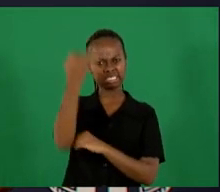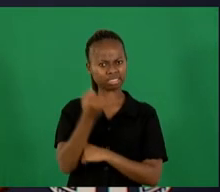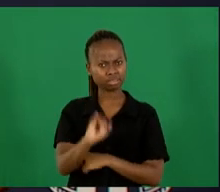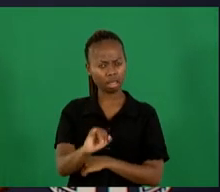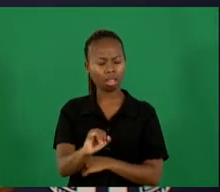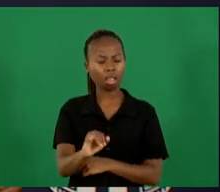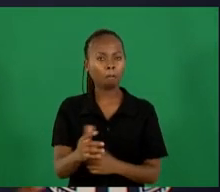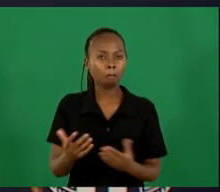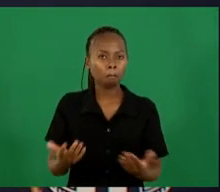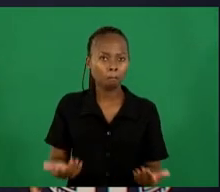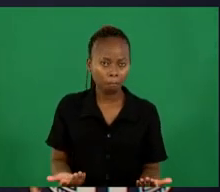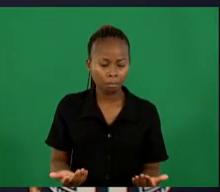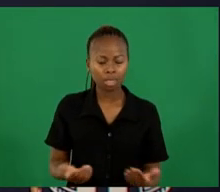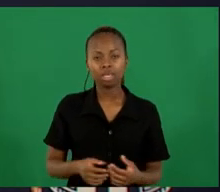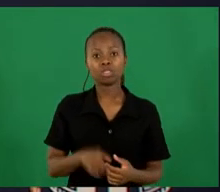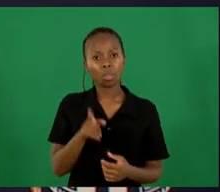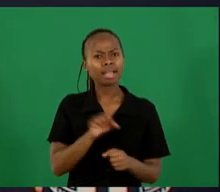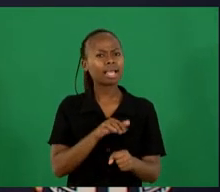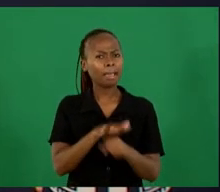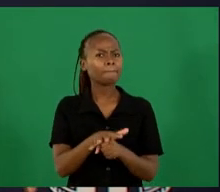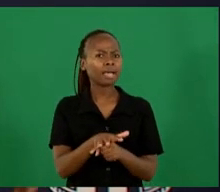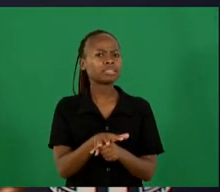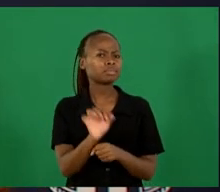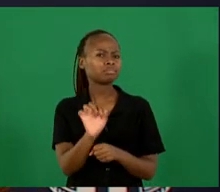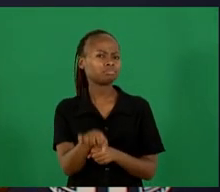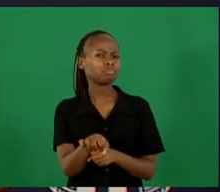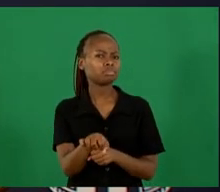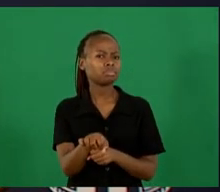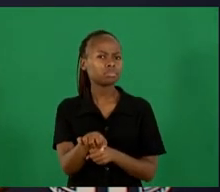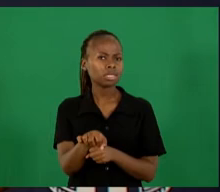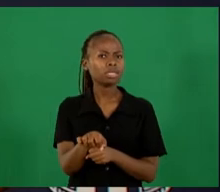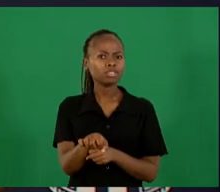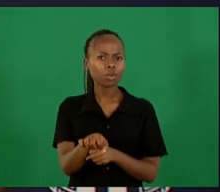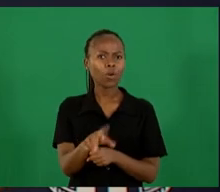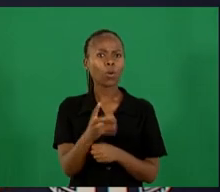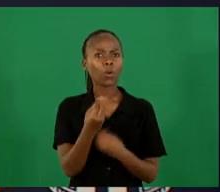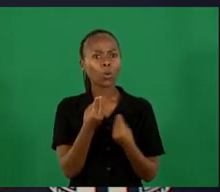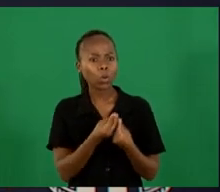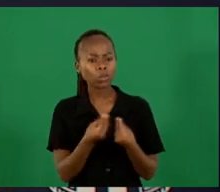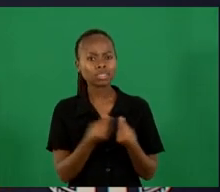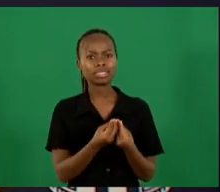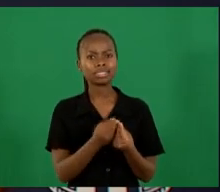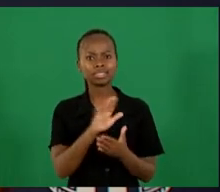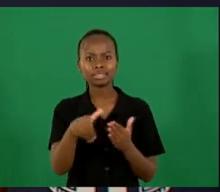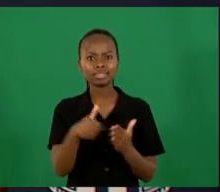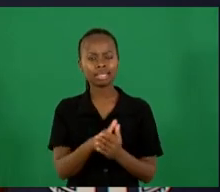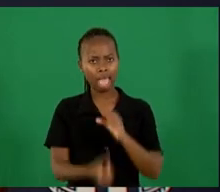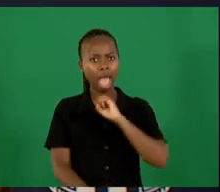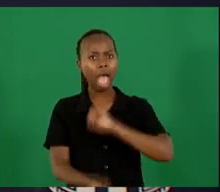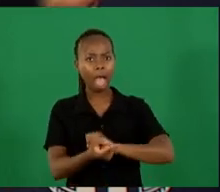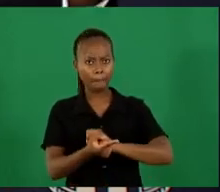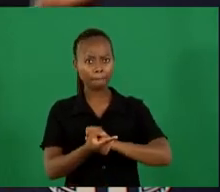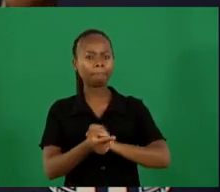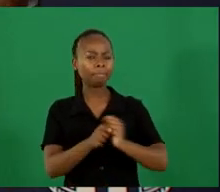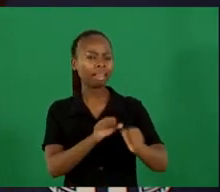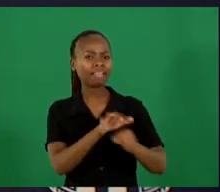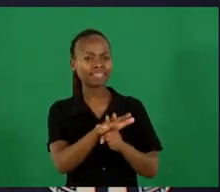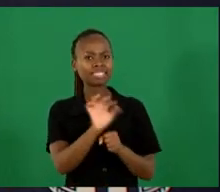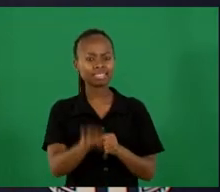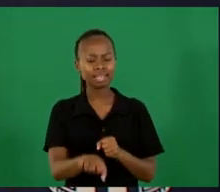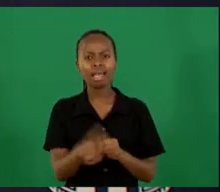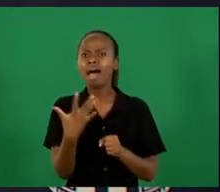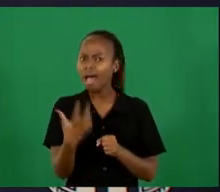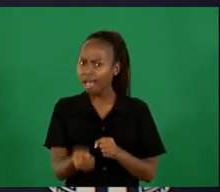it had an impact on growth. Is there a risk of a recession? Well, globally, there